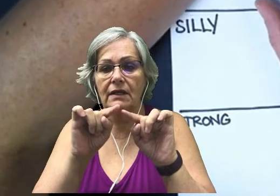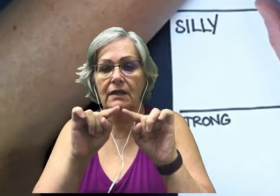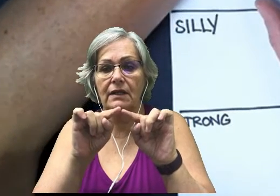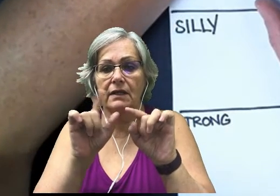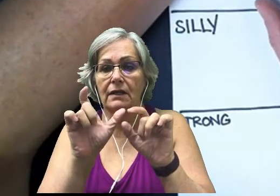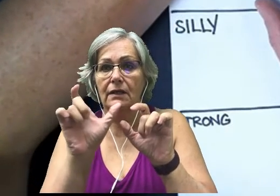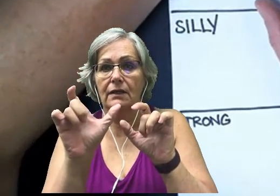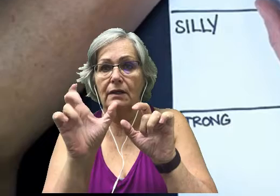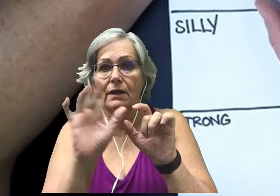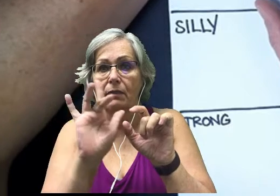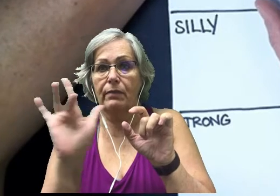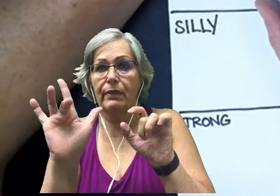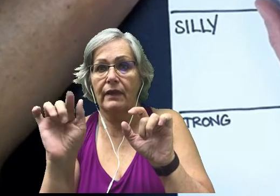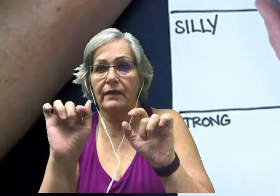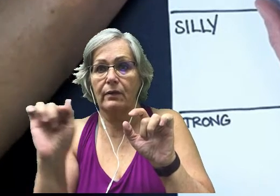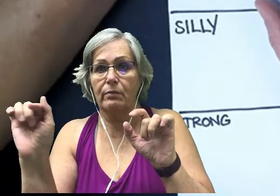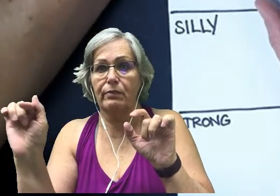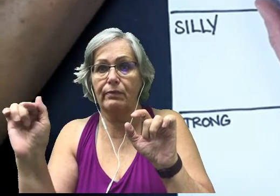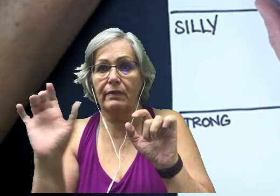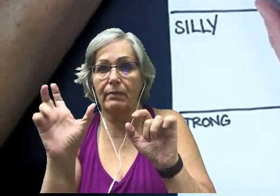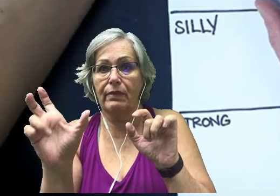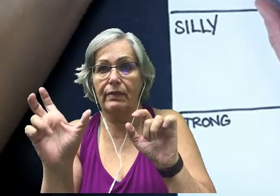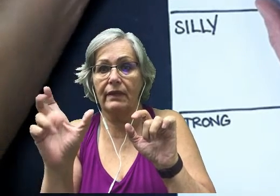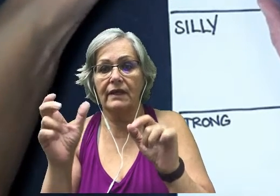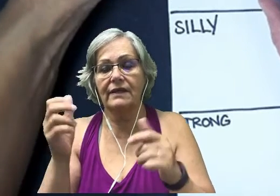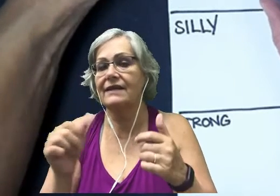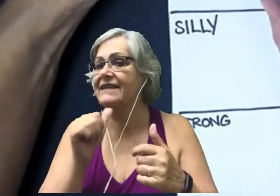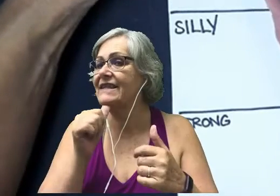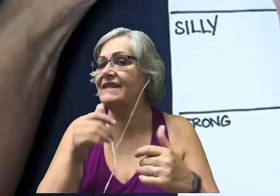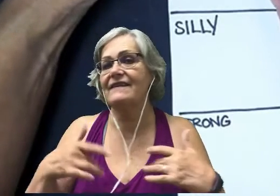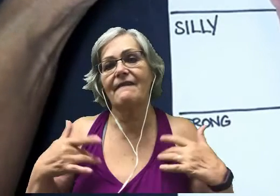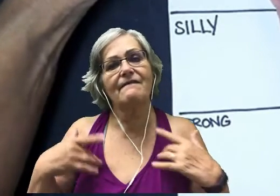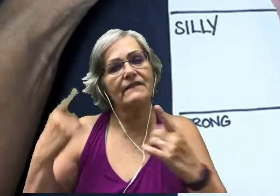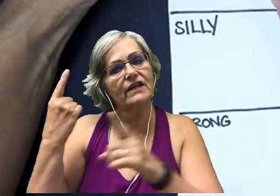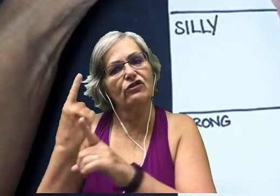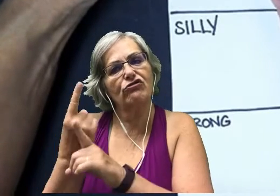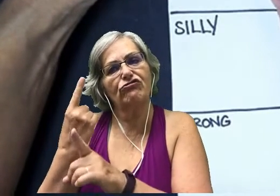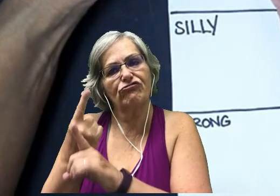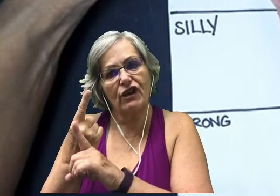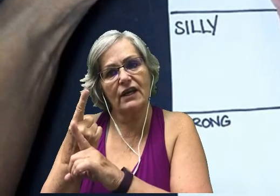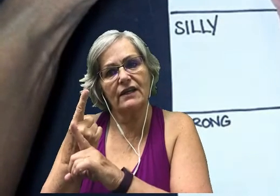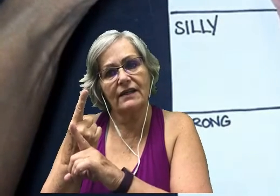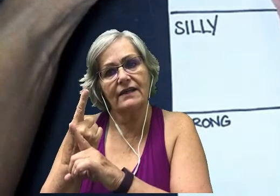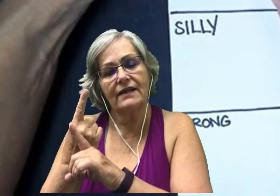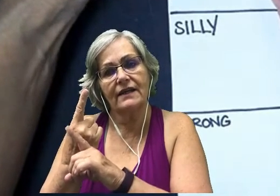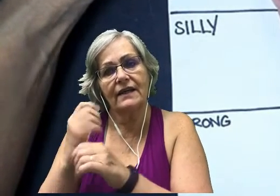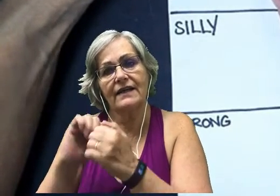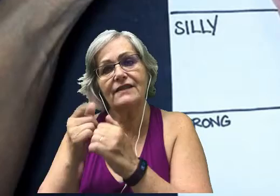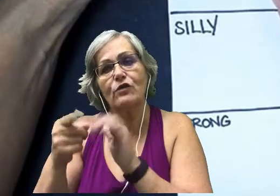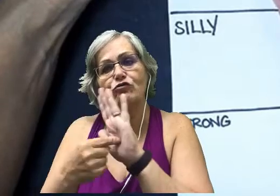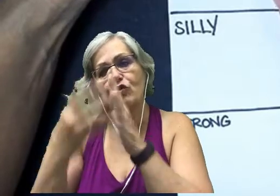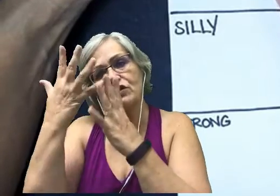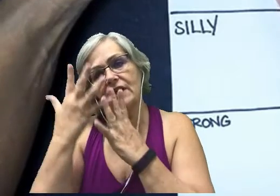Maybe it's a line that has a big gap in it. Something that just doesn't feel quite right. That's how you